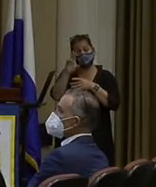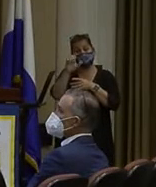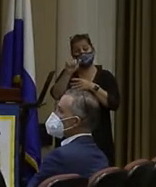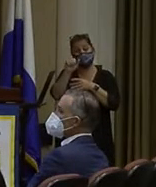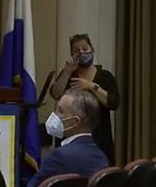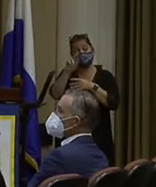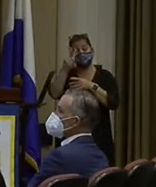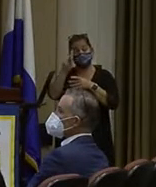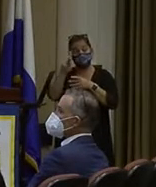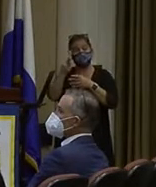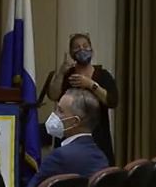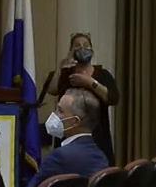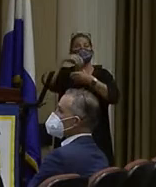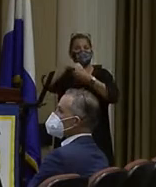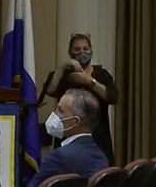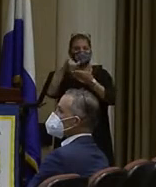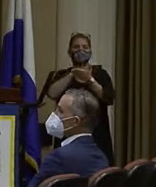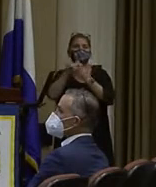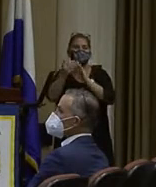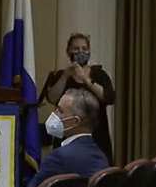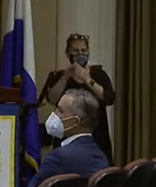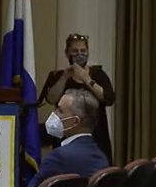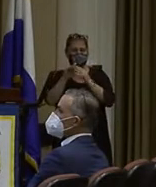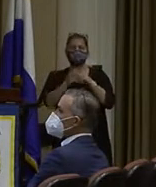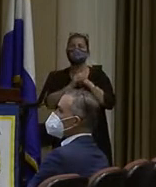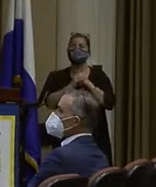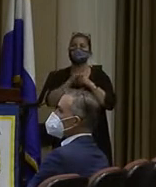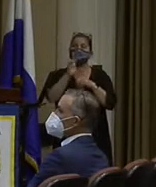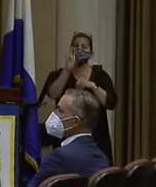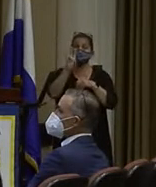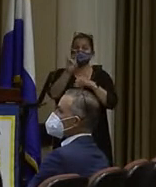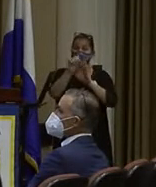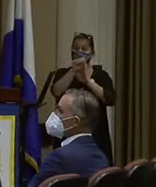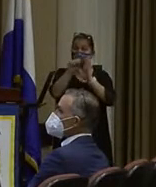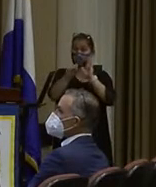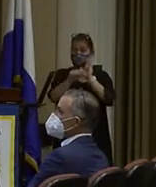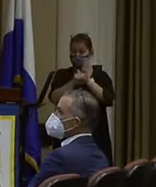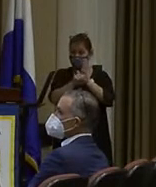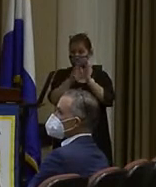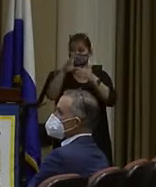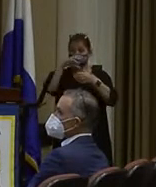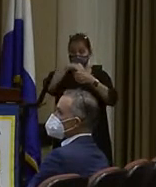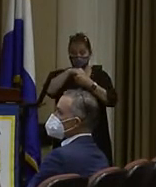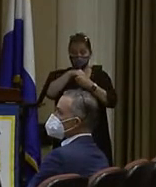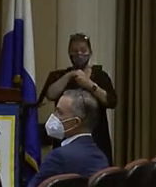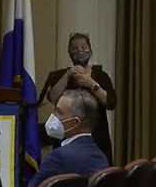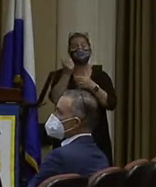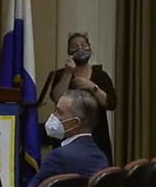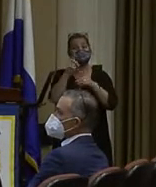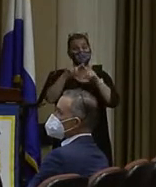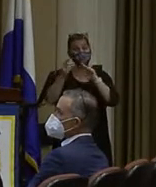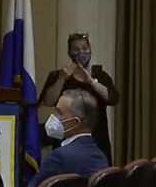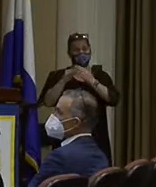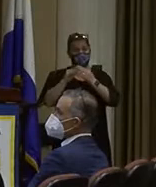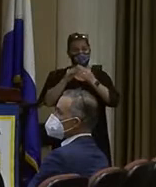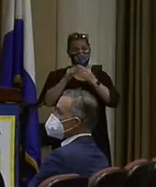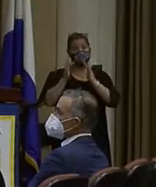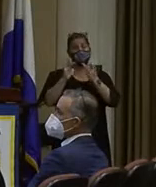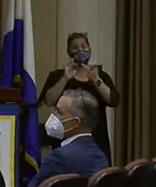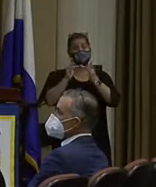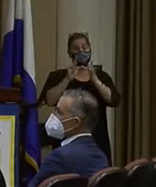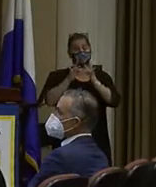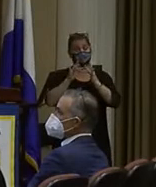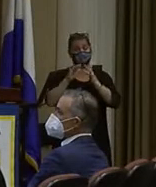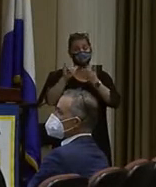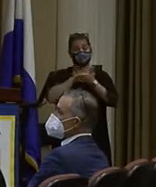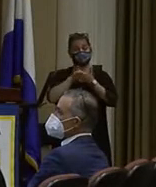AARP network and became the first state in the nation to do so, and there are now 7 states enrolled. Several communities on Long Island and members of this network, including